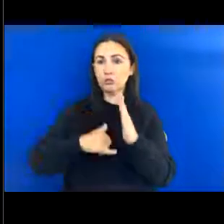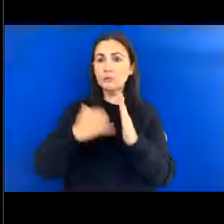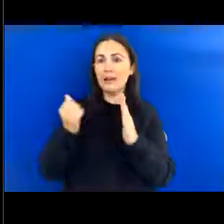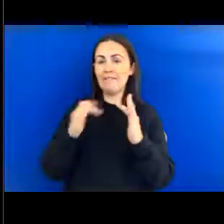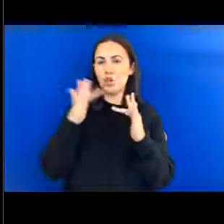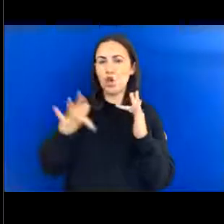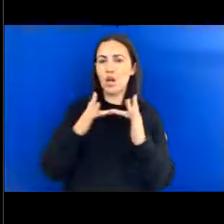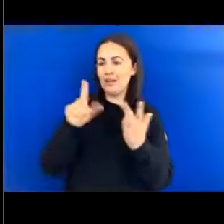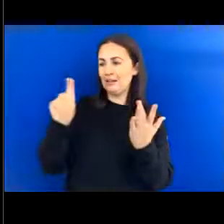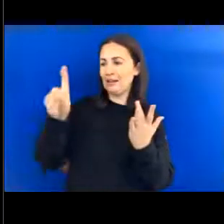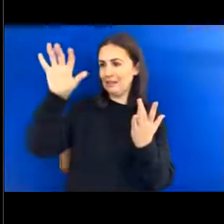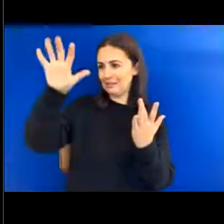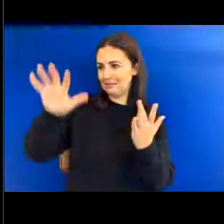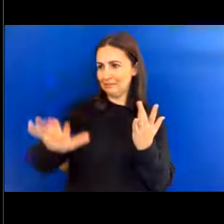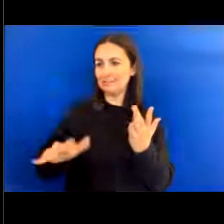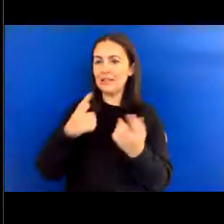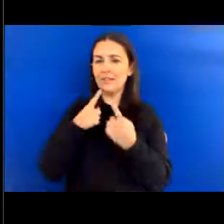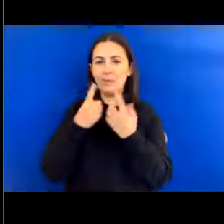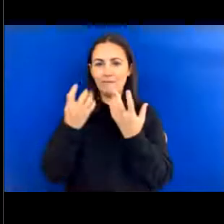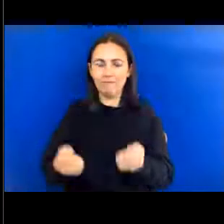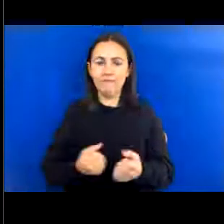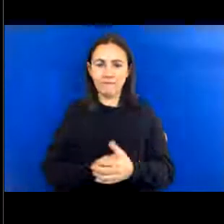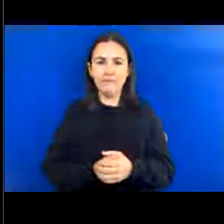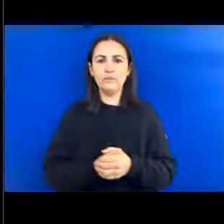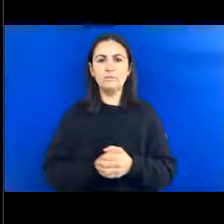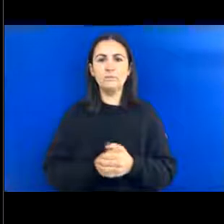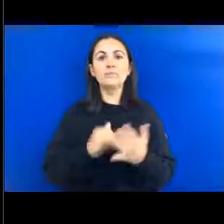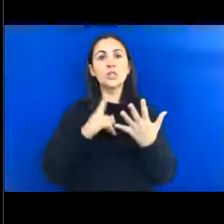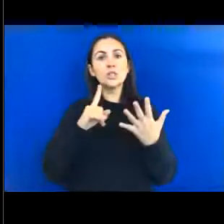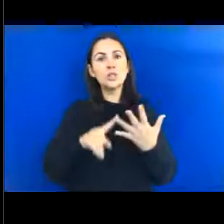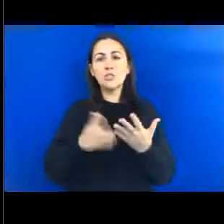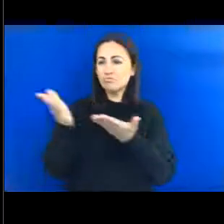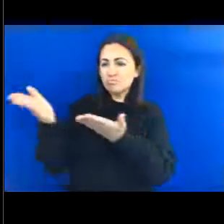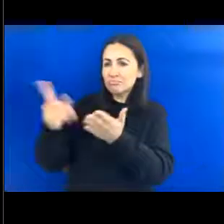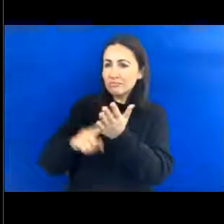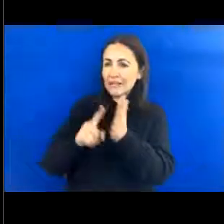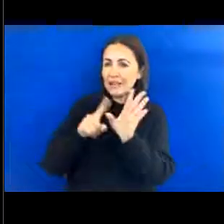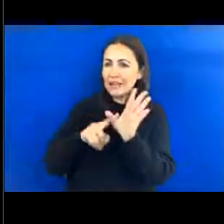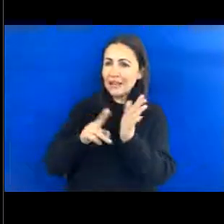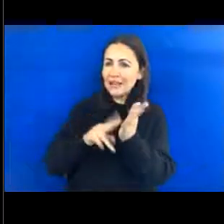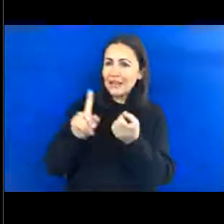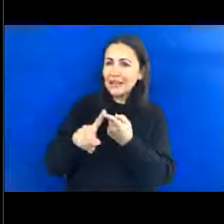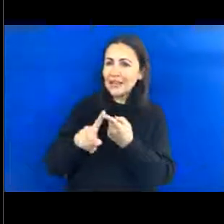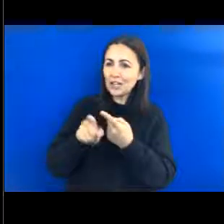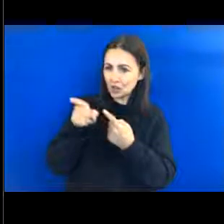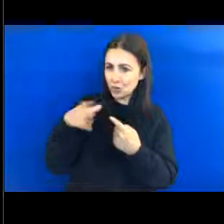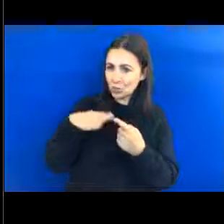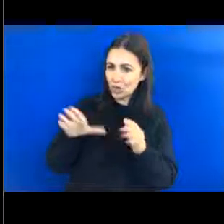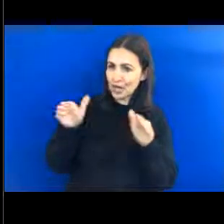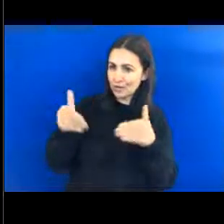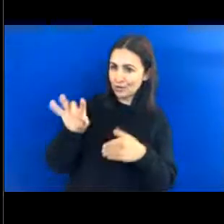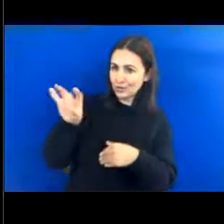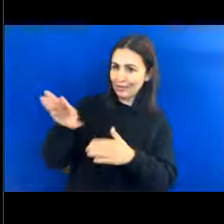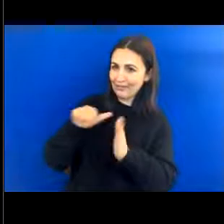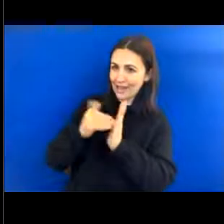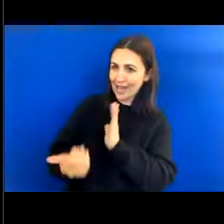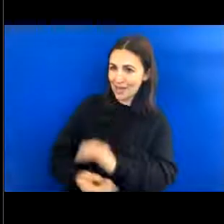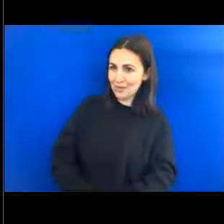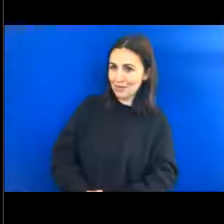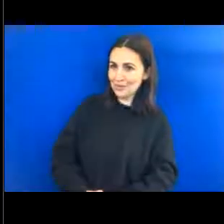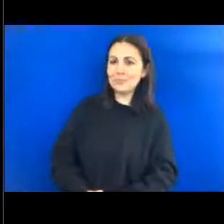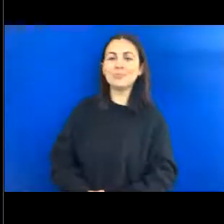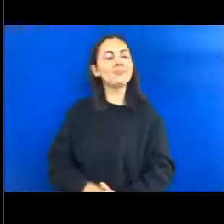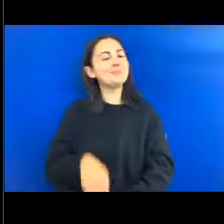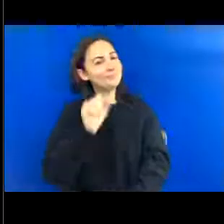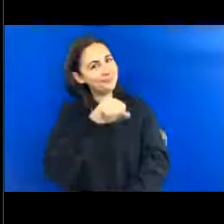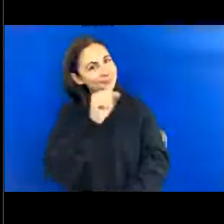that. So, Lynn, do you want to introduce yourself to our audience today? Yes,